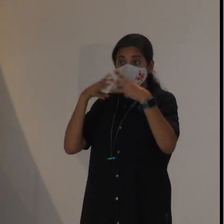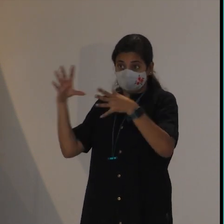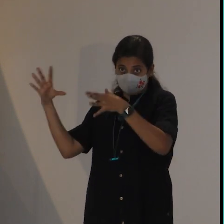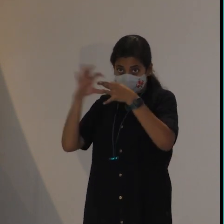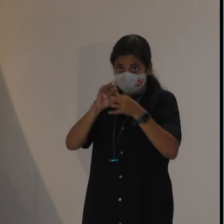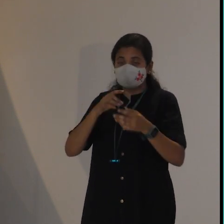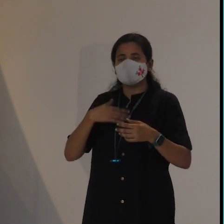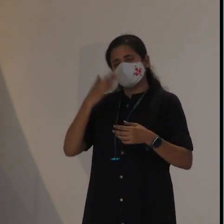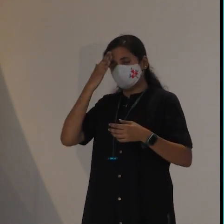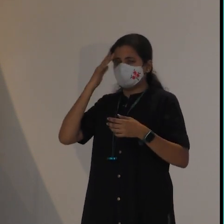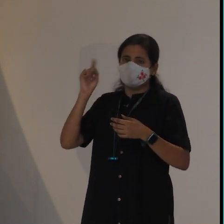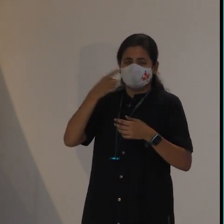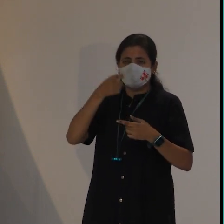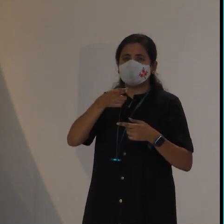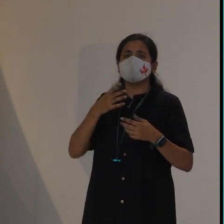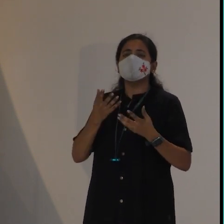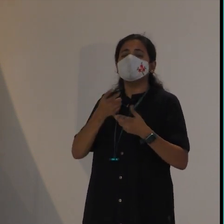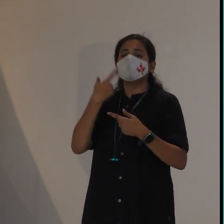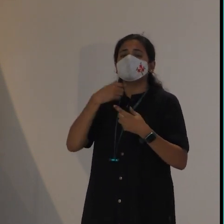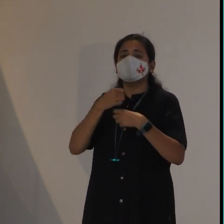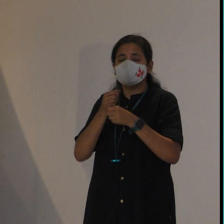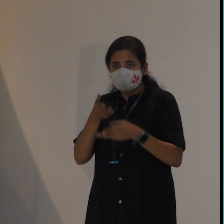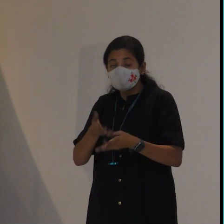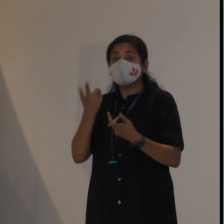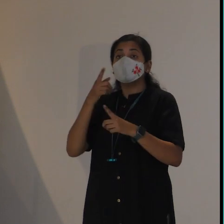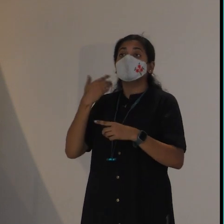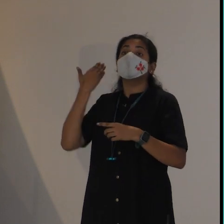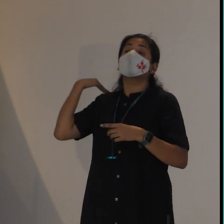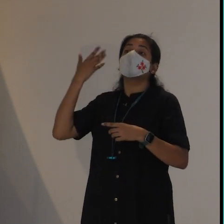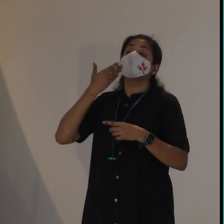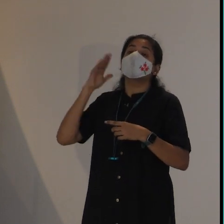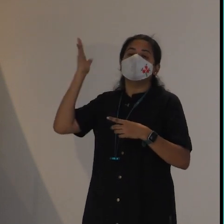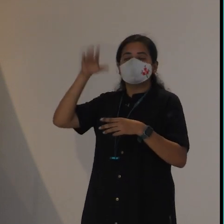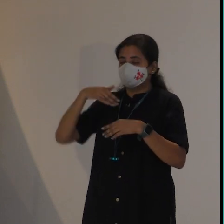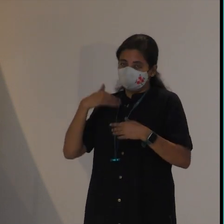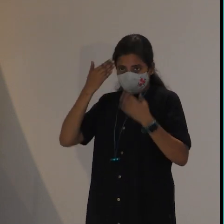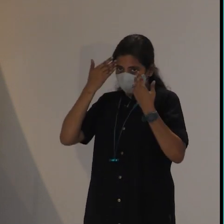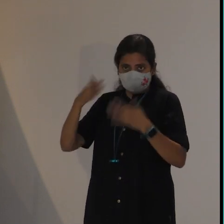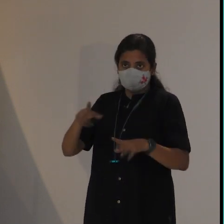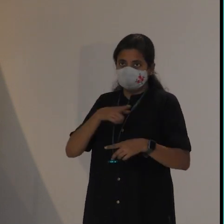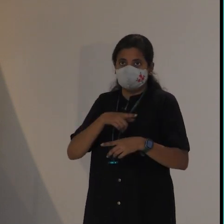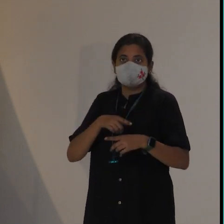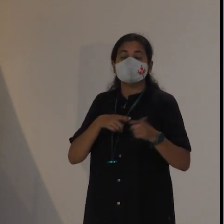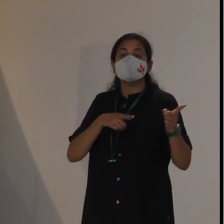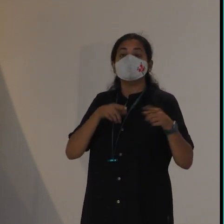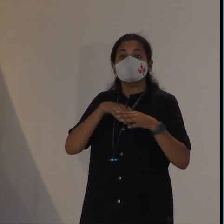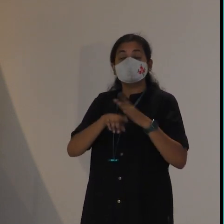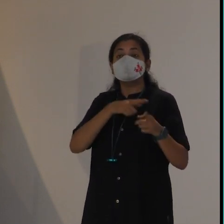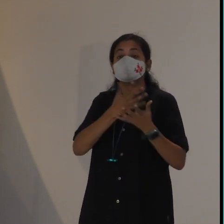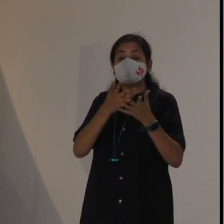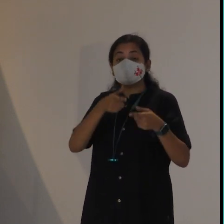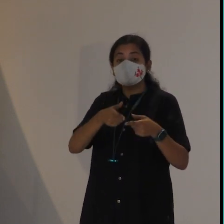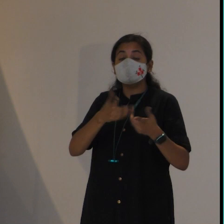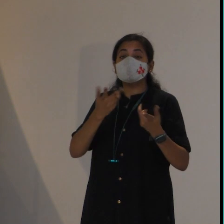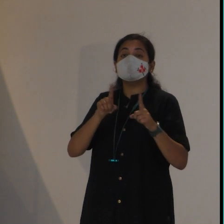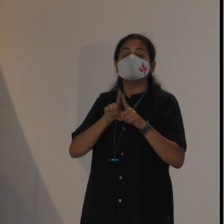not necessarily know who commissioned them and in which year. But in the museum metadata, there is enough information to tell us where these objects came from,